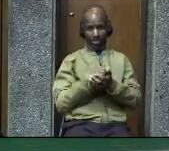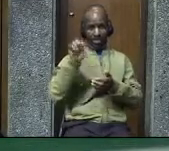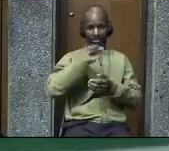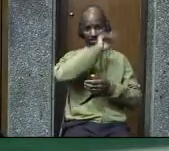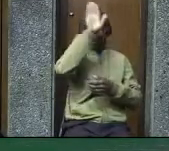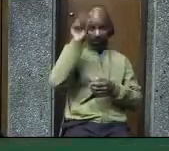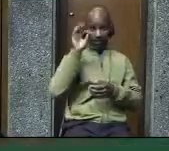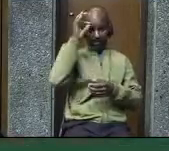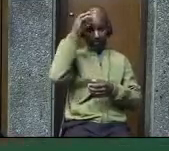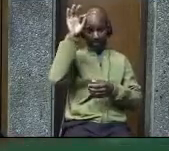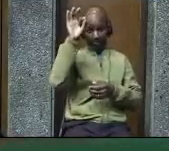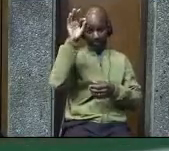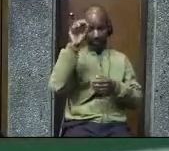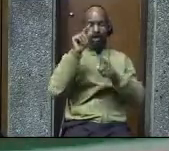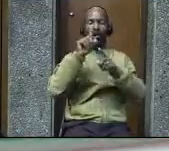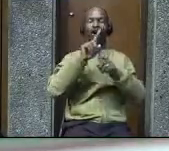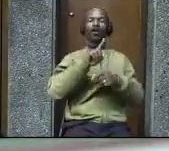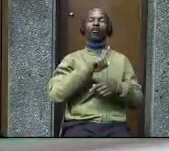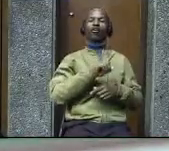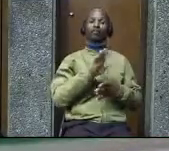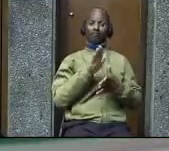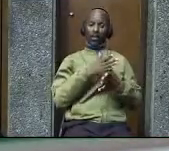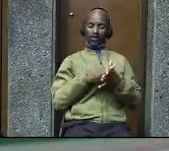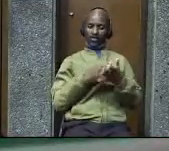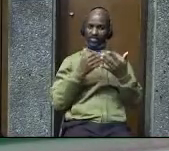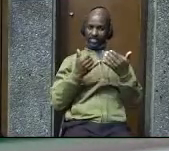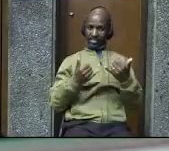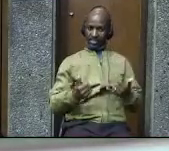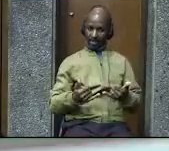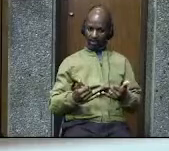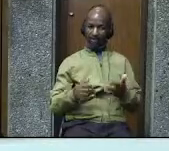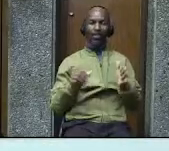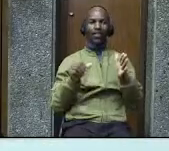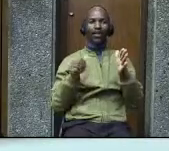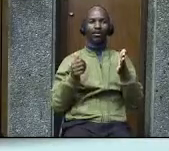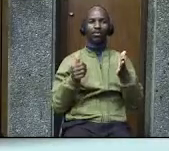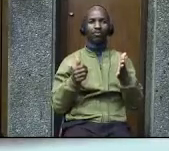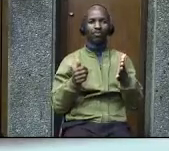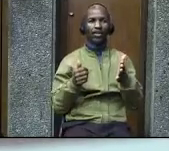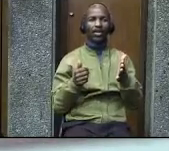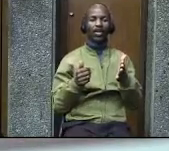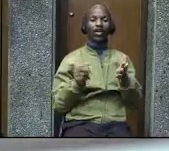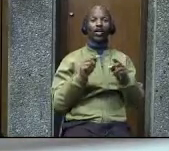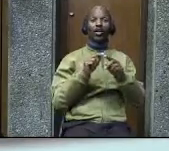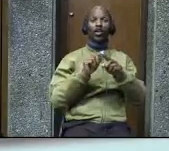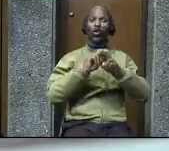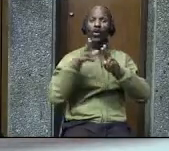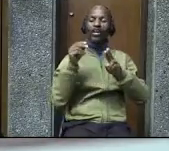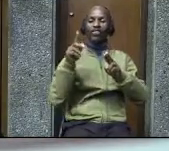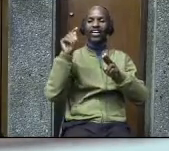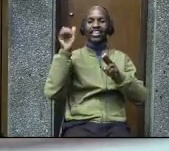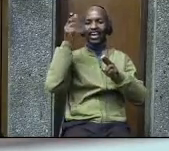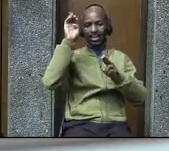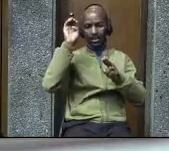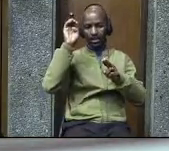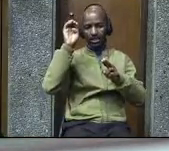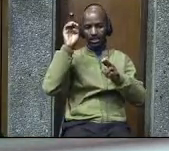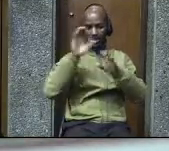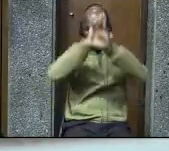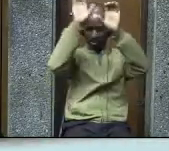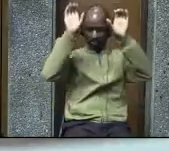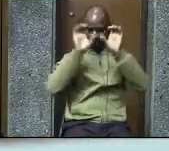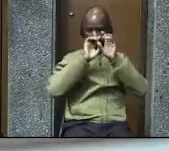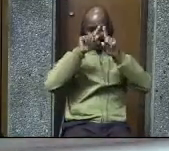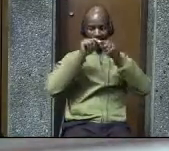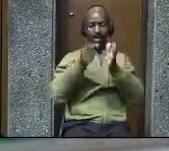African government, because of the fact that they don't have title deed of their land. They can't